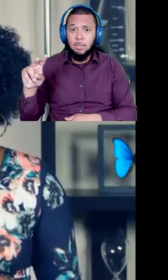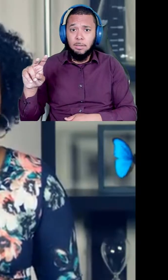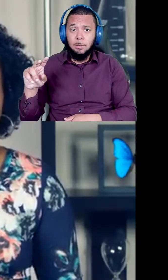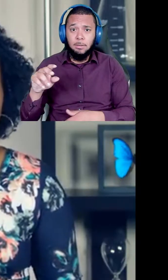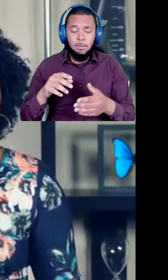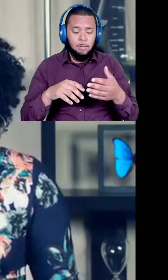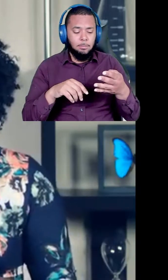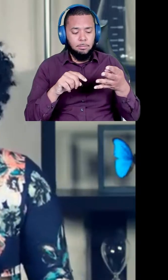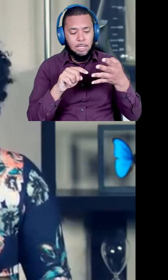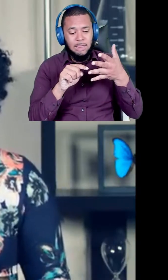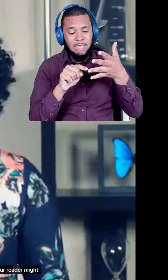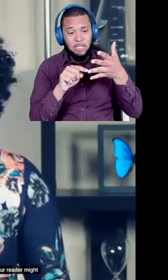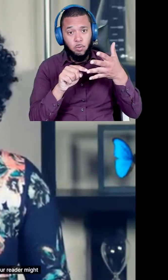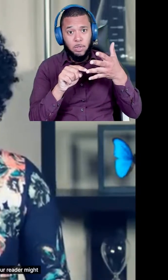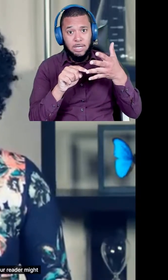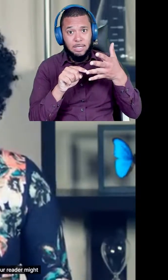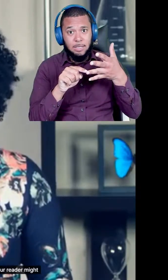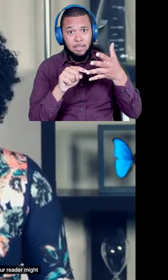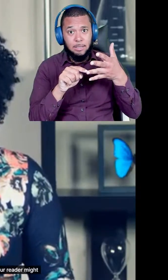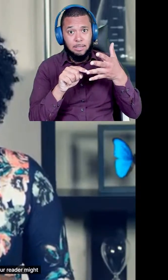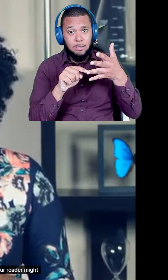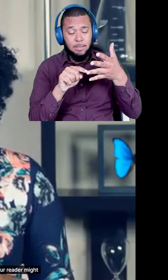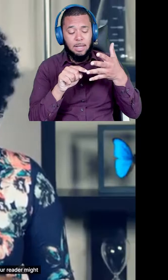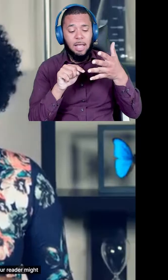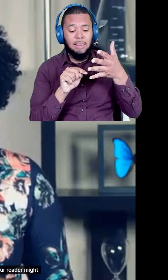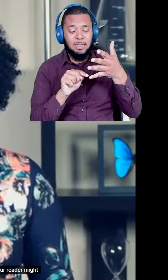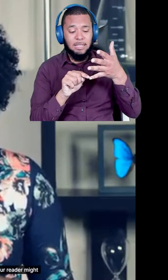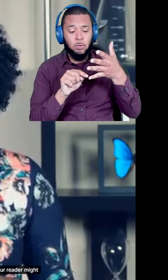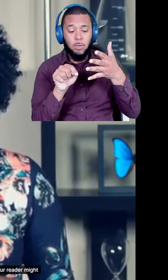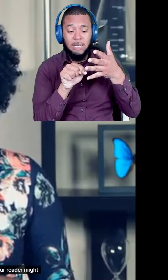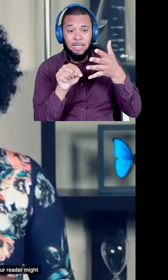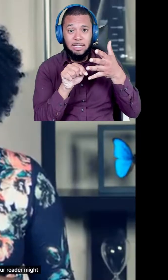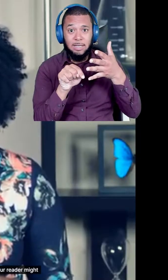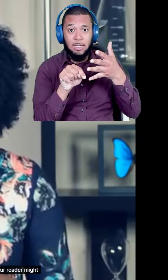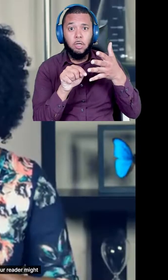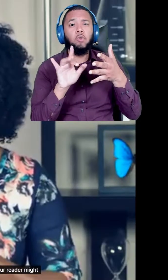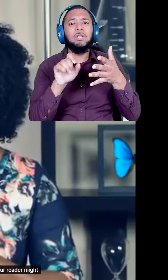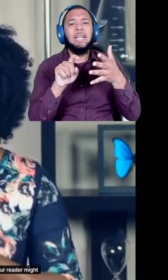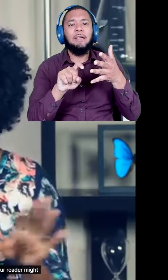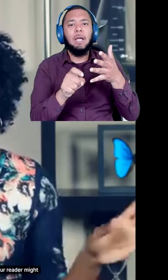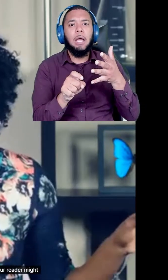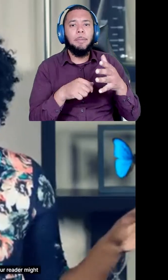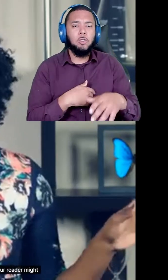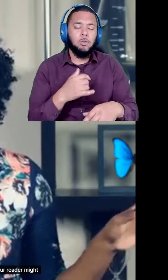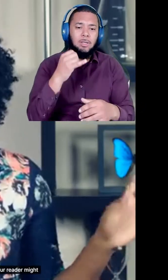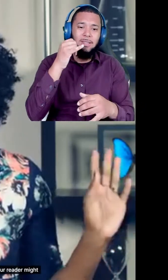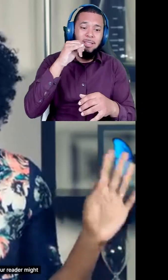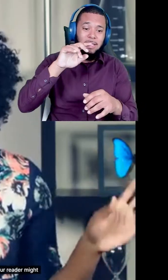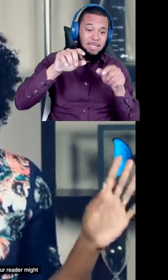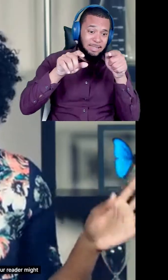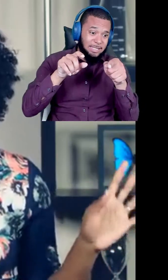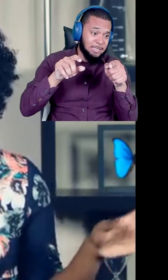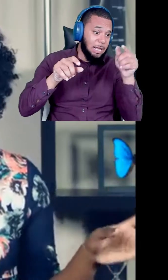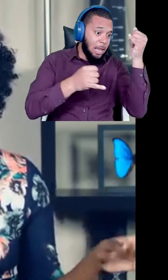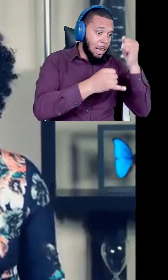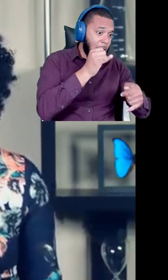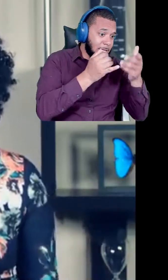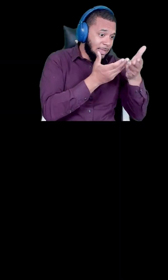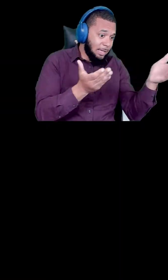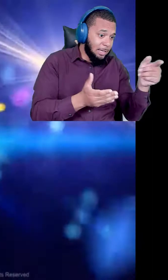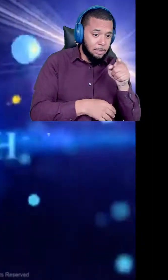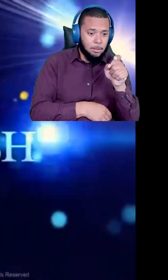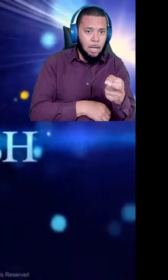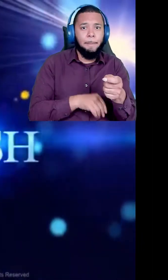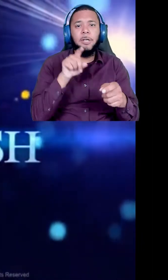item and the very last item, you put the comma there. That clears up any confusion that your reader might have.